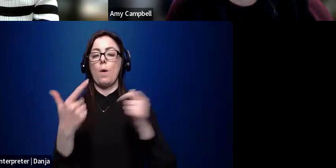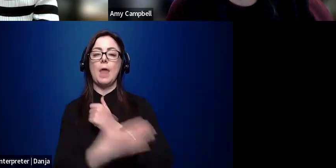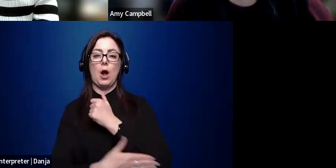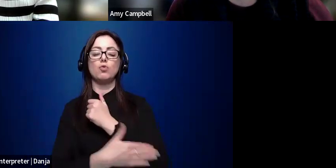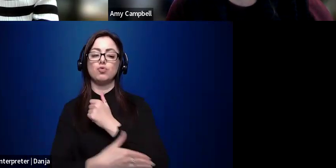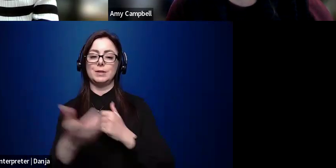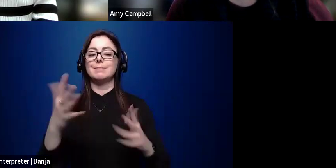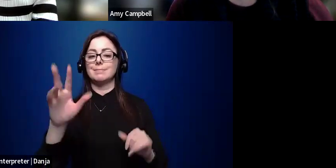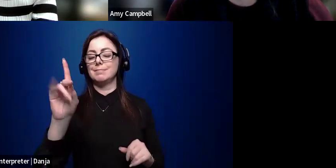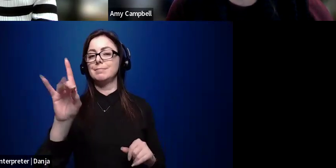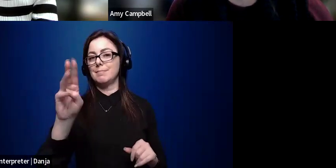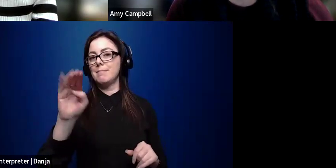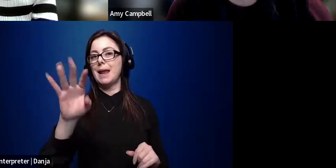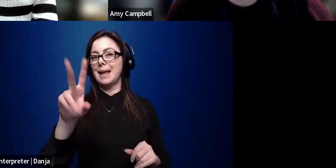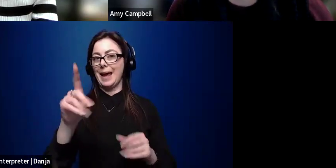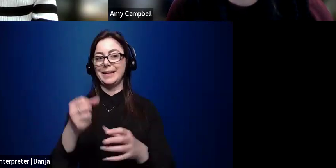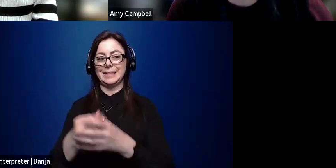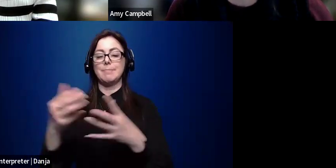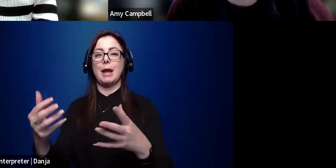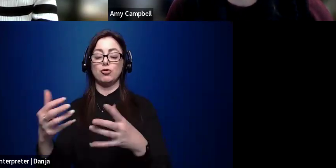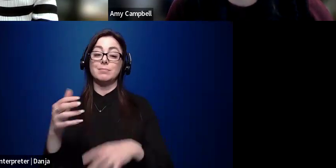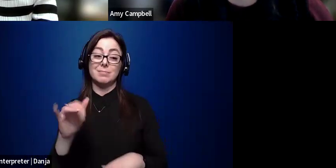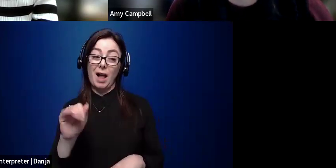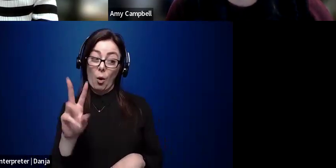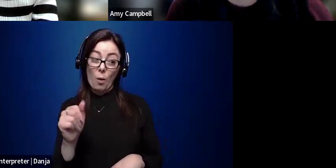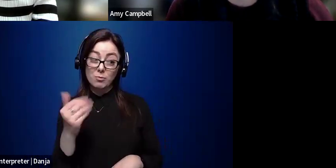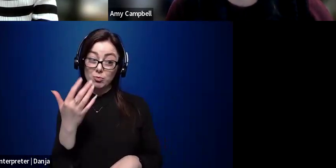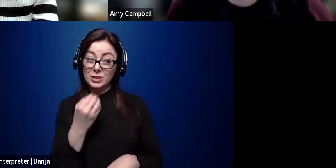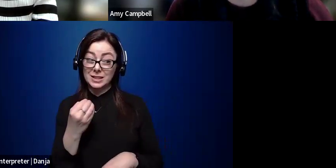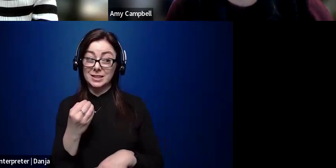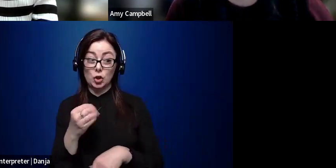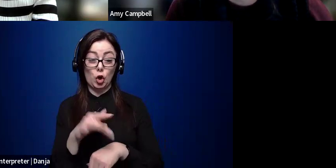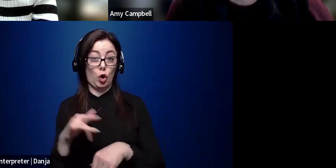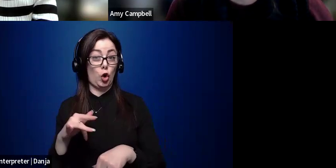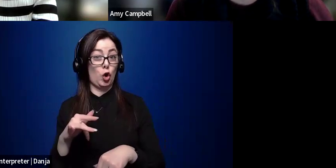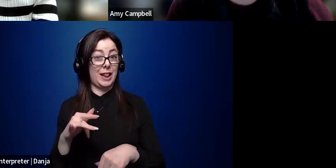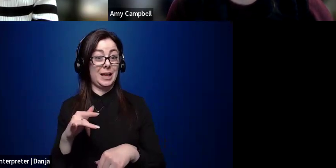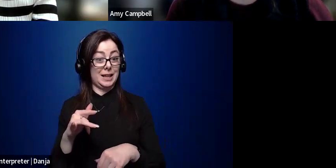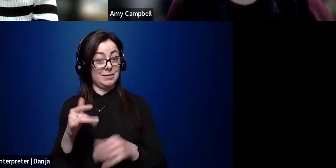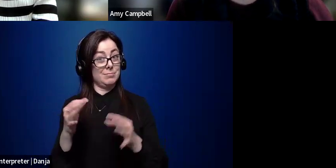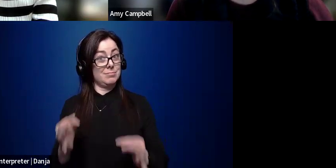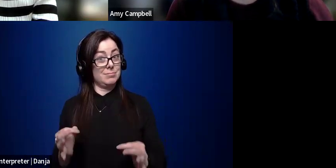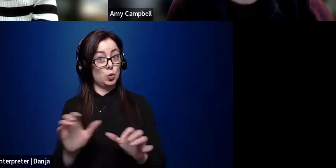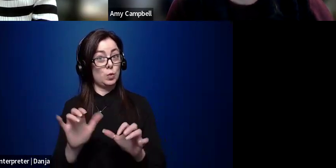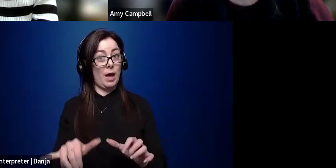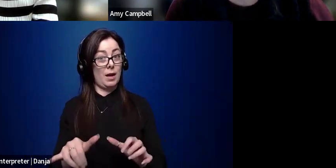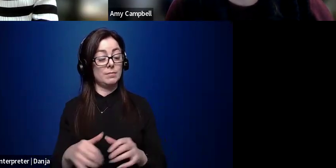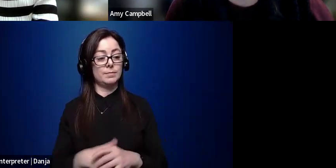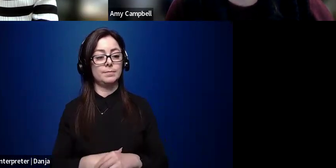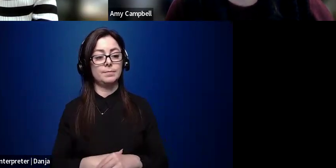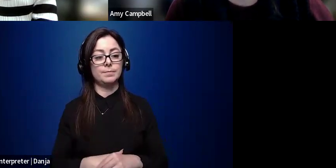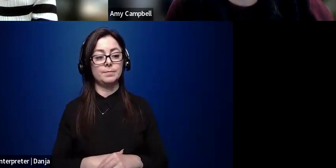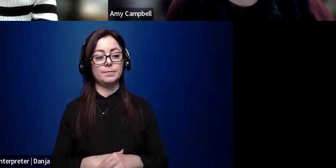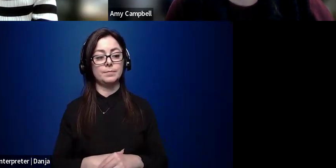done Medicaid expansion. Iowa was pretty early on in doing that. It lowered